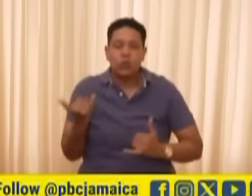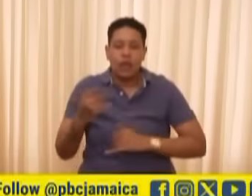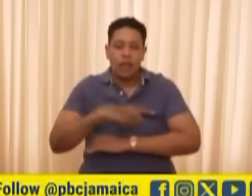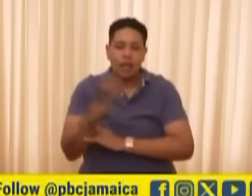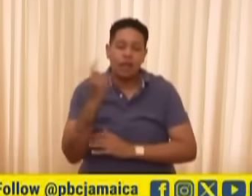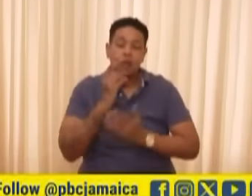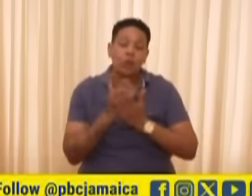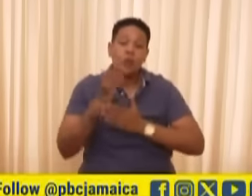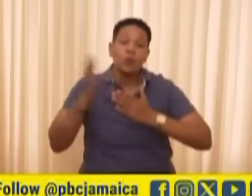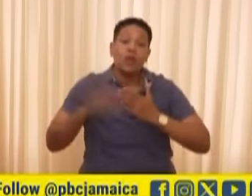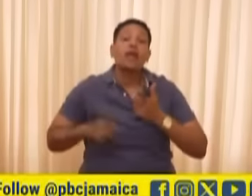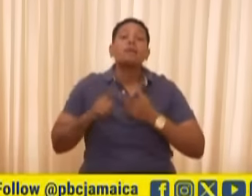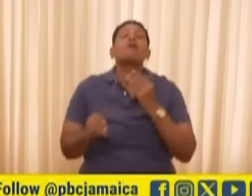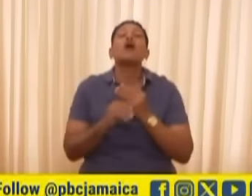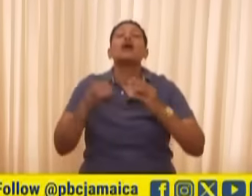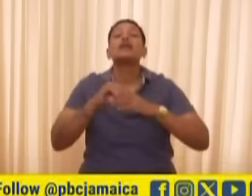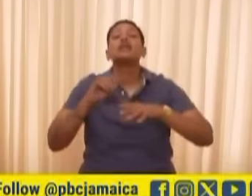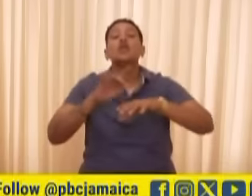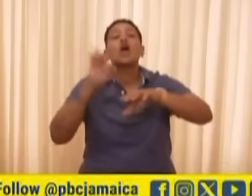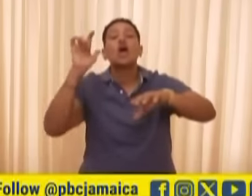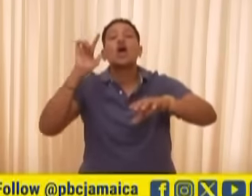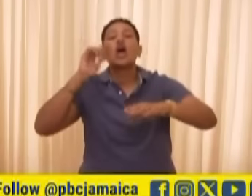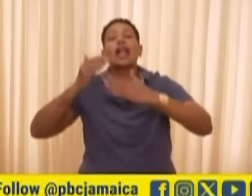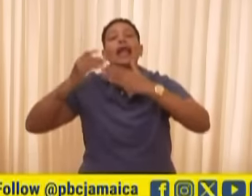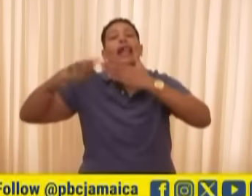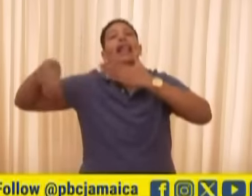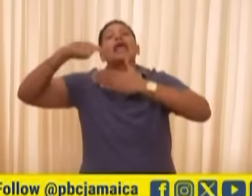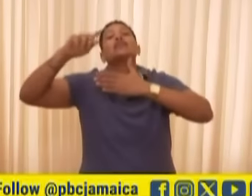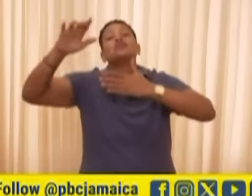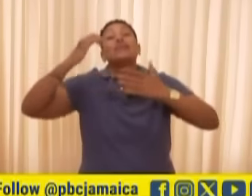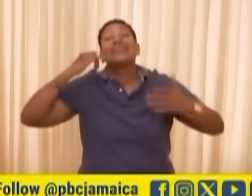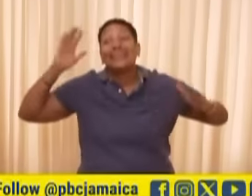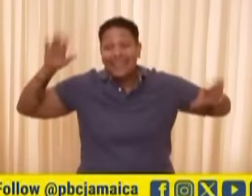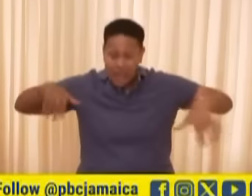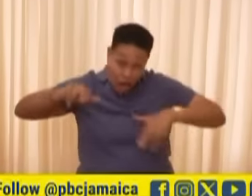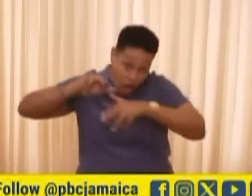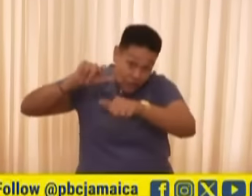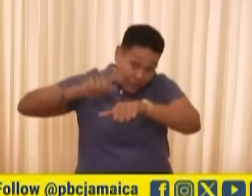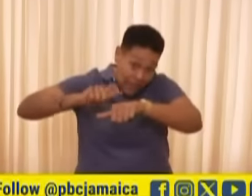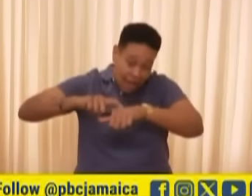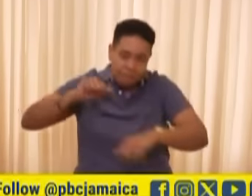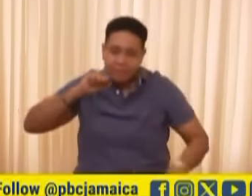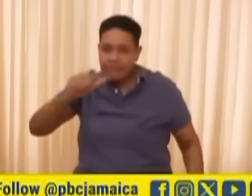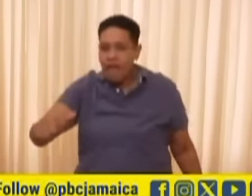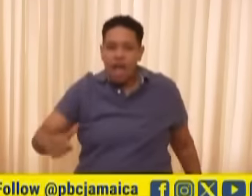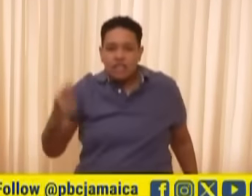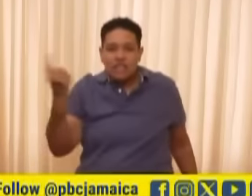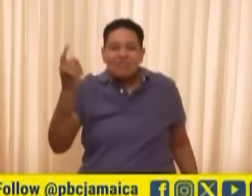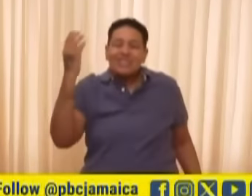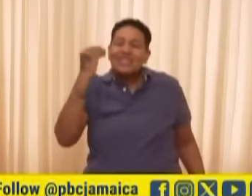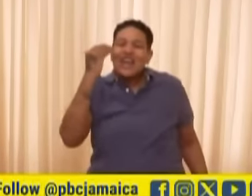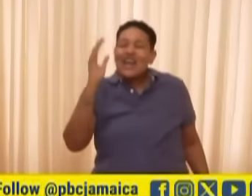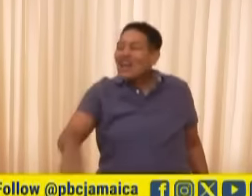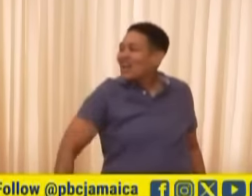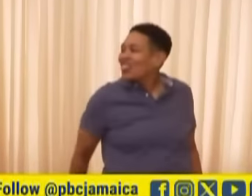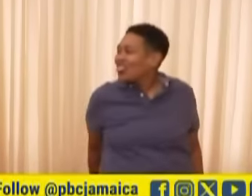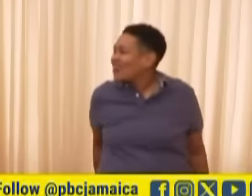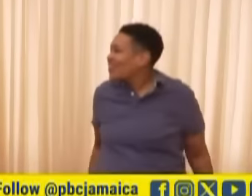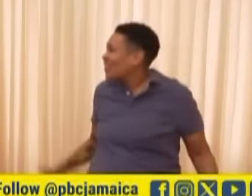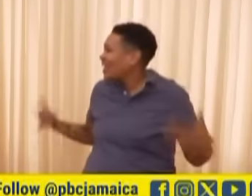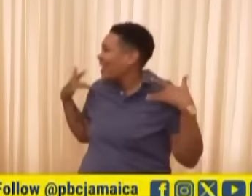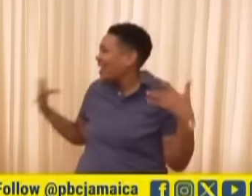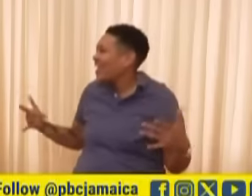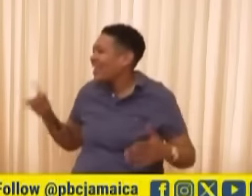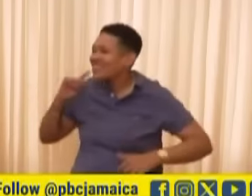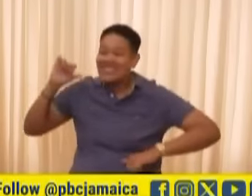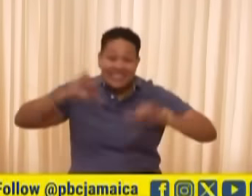throughout the weekend, and into early next week. It is a hurricane. It is not something that is an